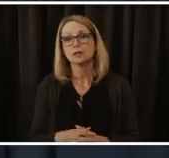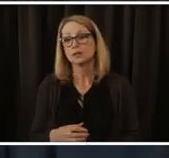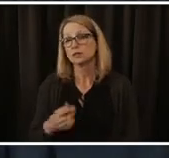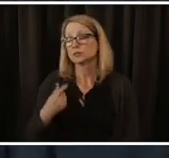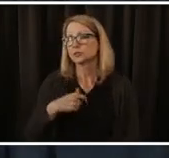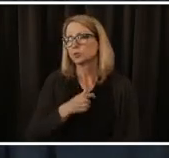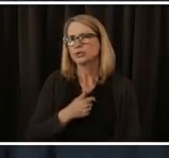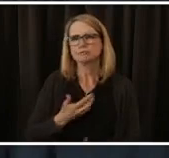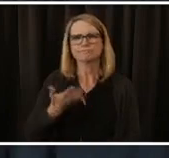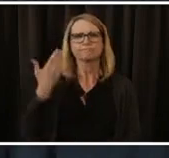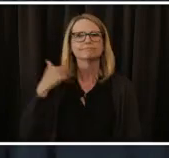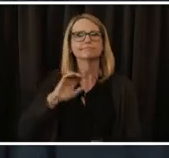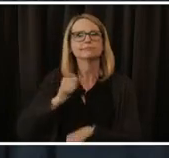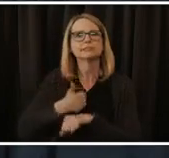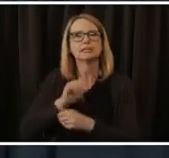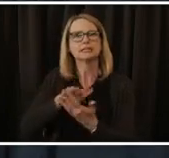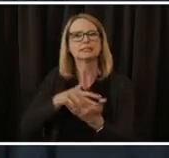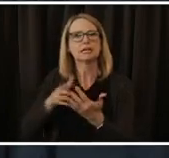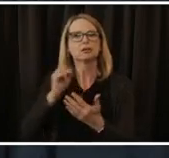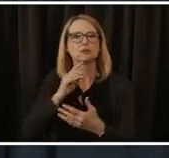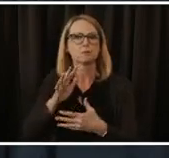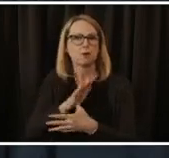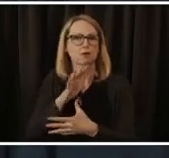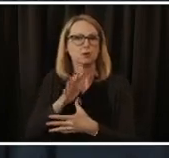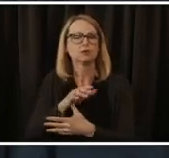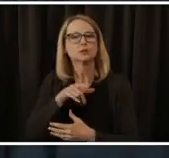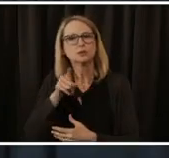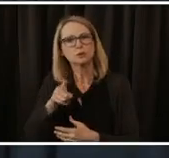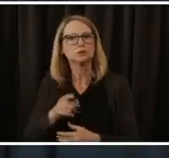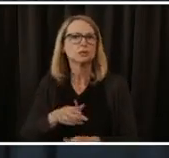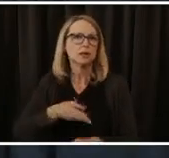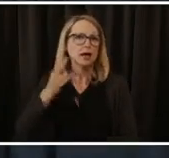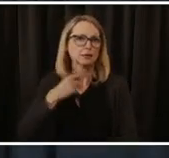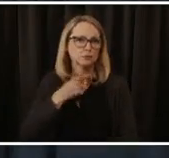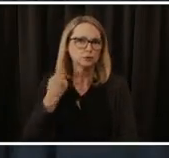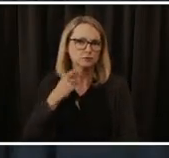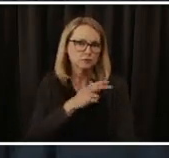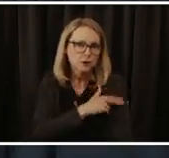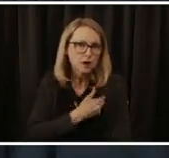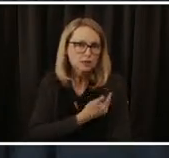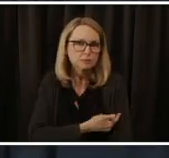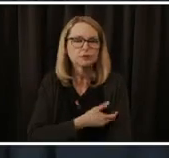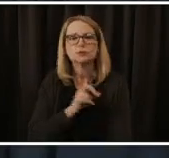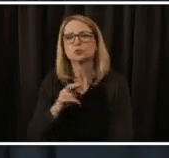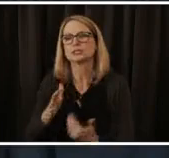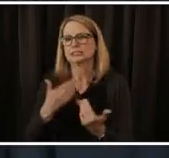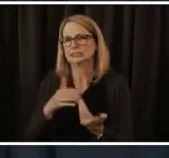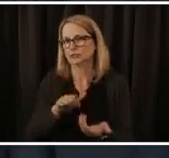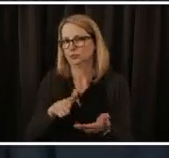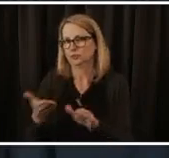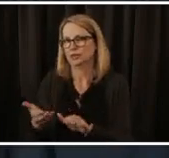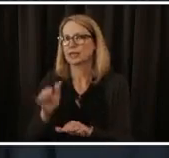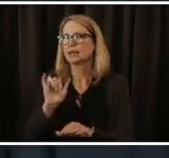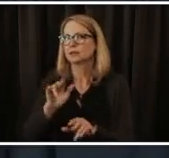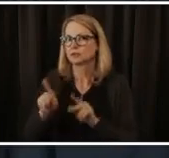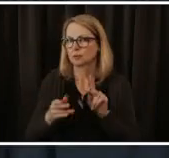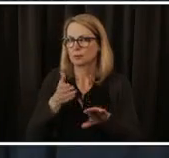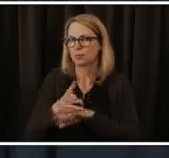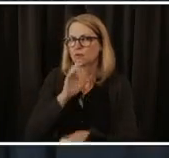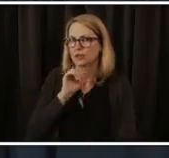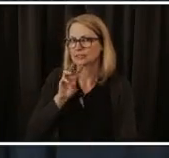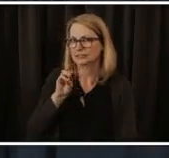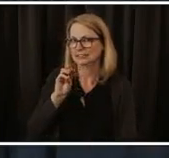likely to be hospitalized and die from COVID, and that's people over 60. Now that we've